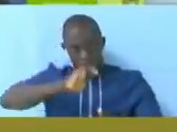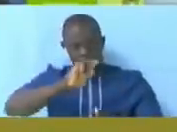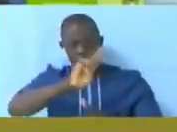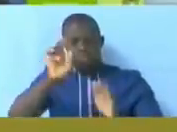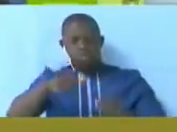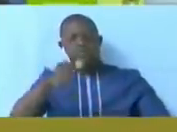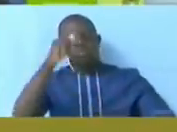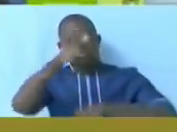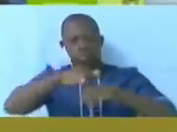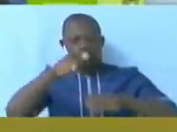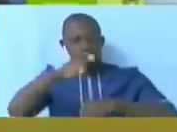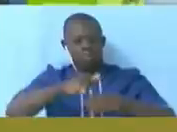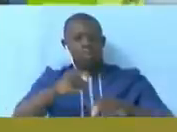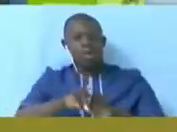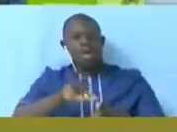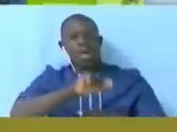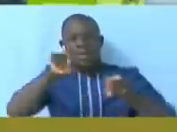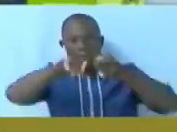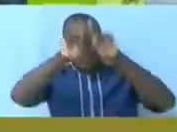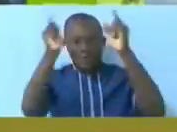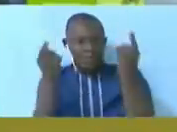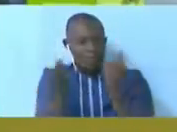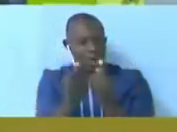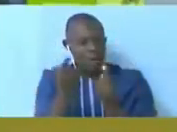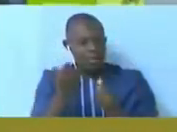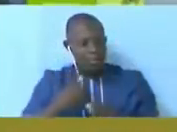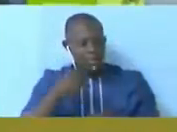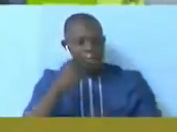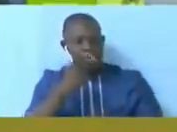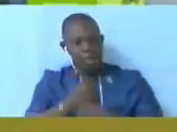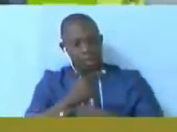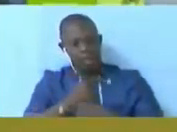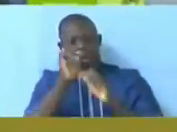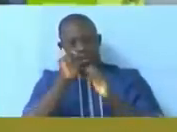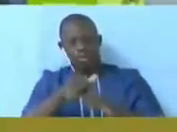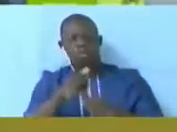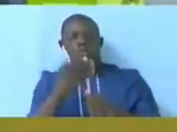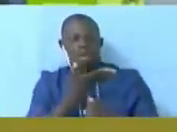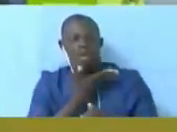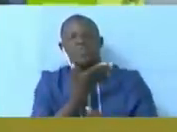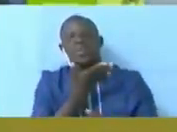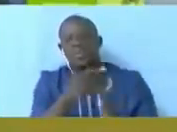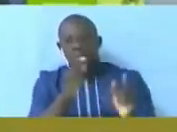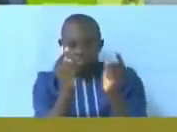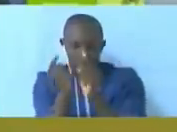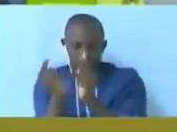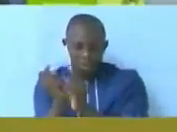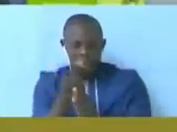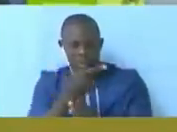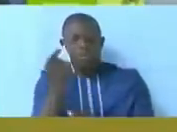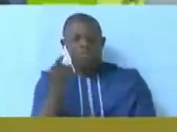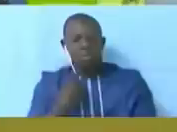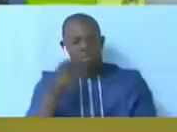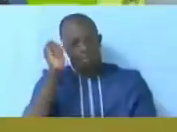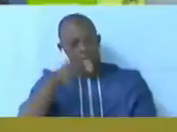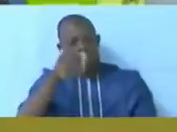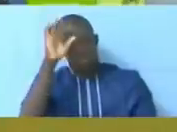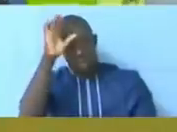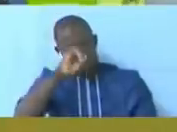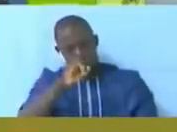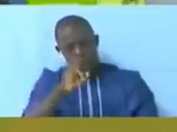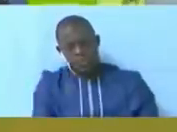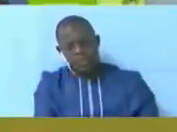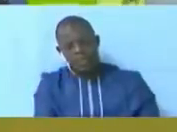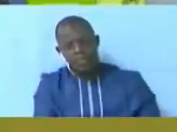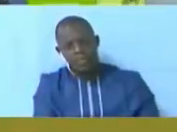mutalake balajatu ludimi. The general public would have had access to them. Katu ibajala ko bunda dolu menu mu bantala bundalti wulusi